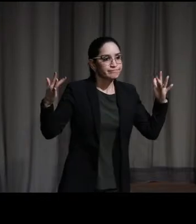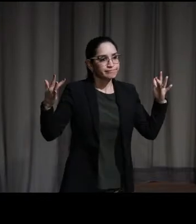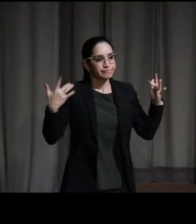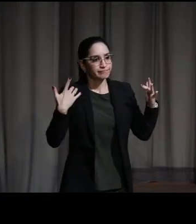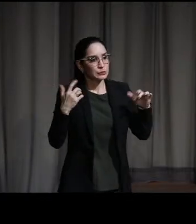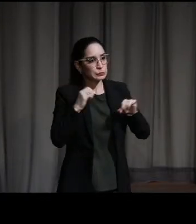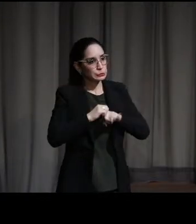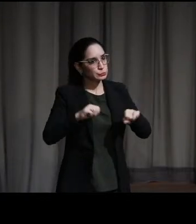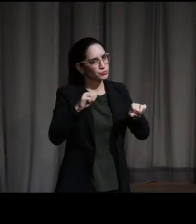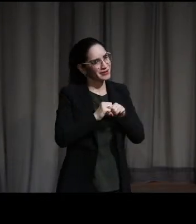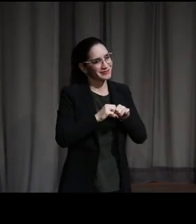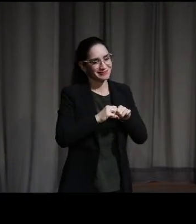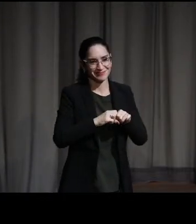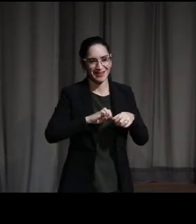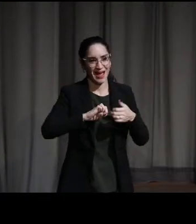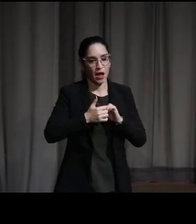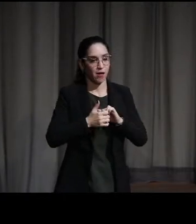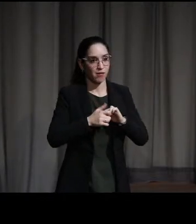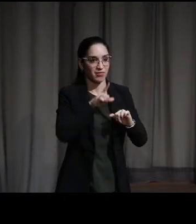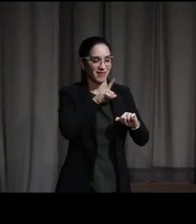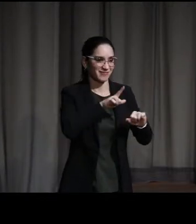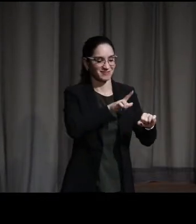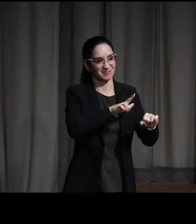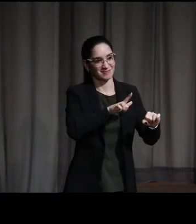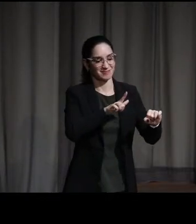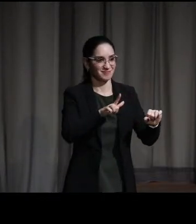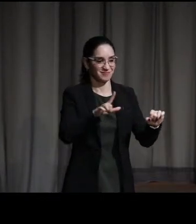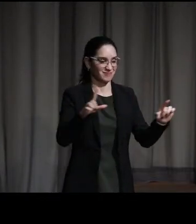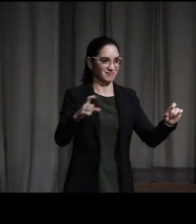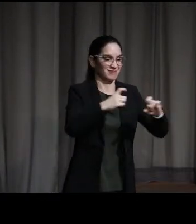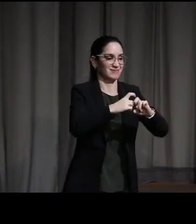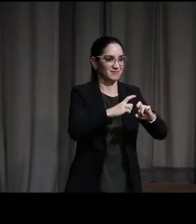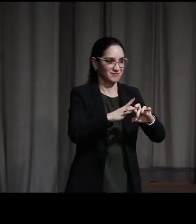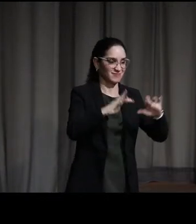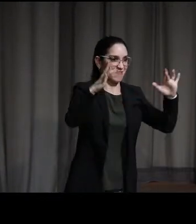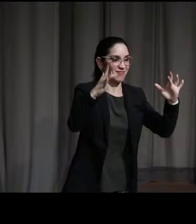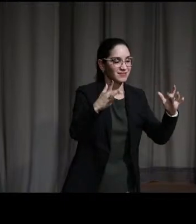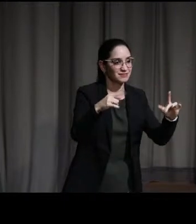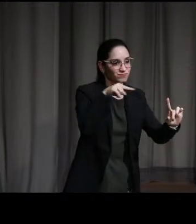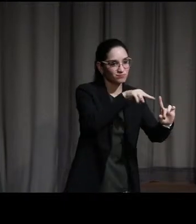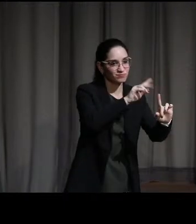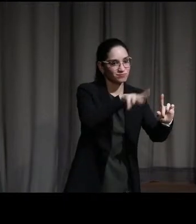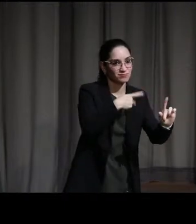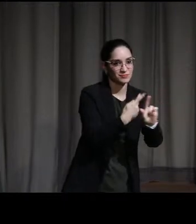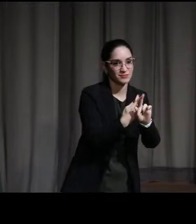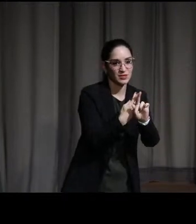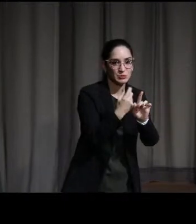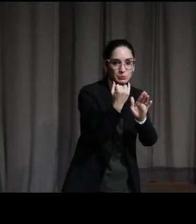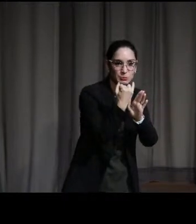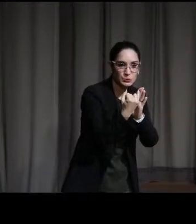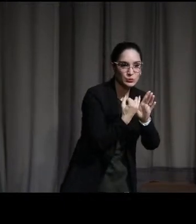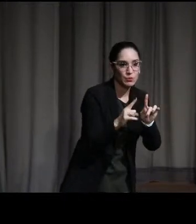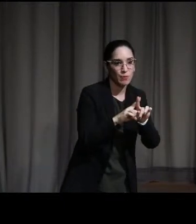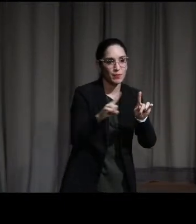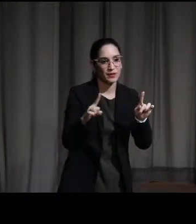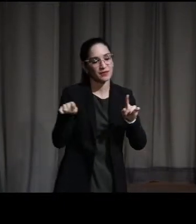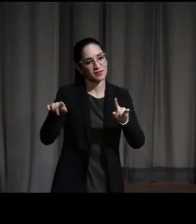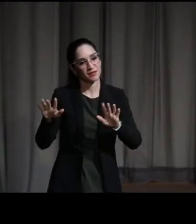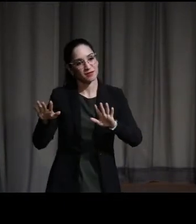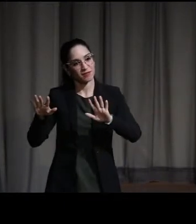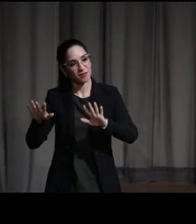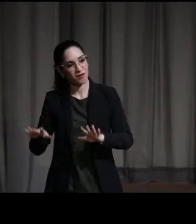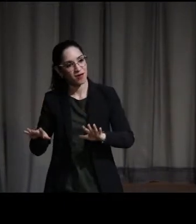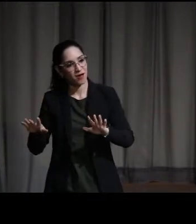go from the grotesque, right, Exactly. to this fabulous kind of euphoric,